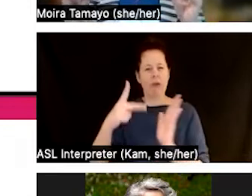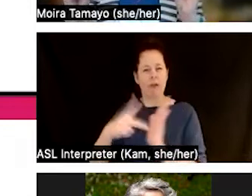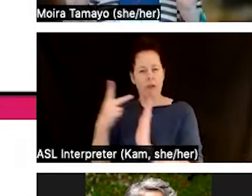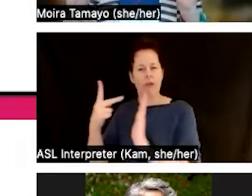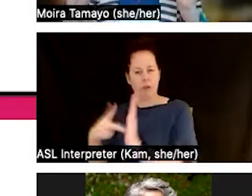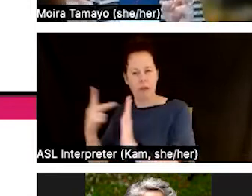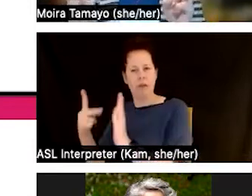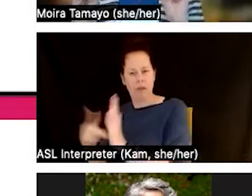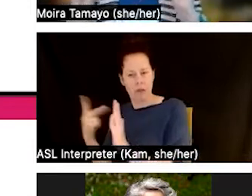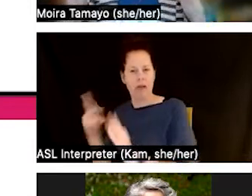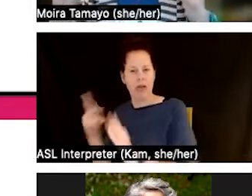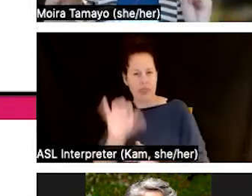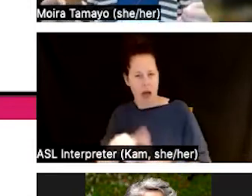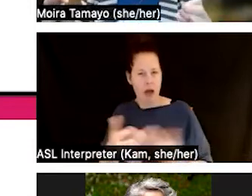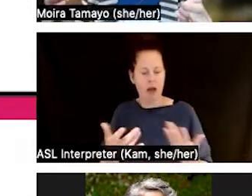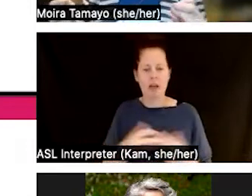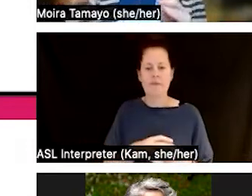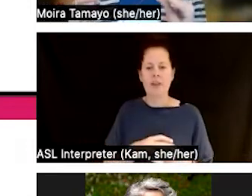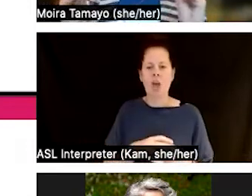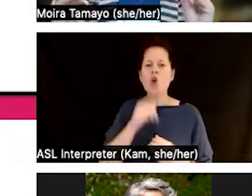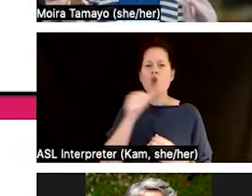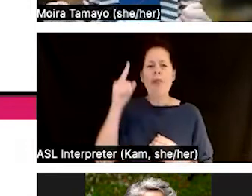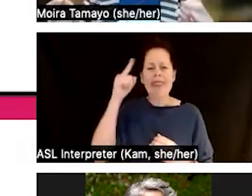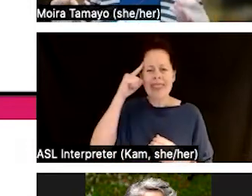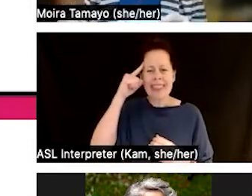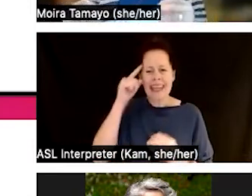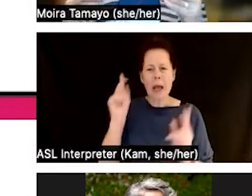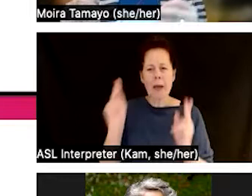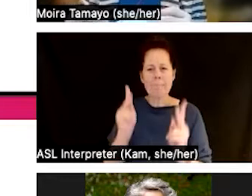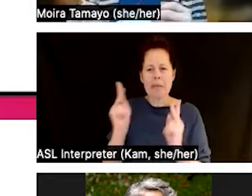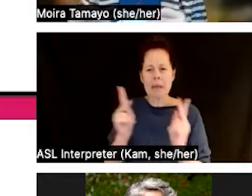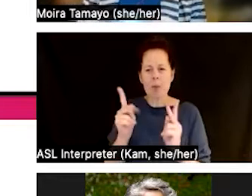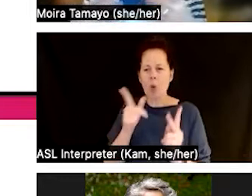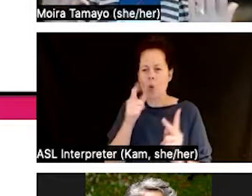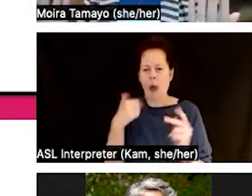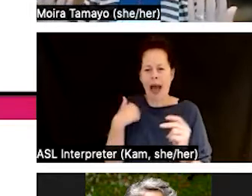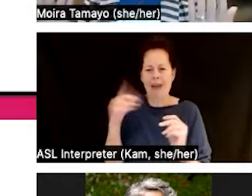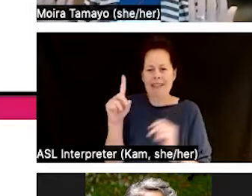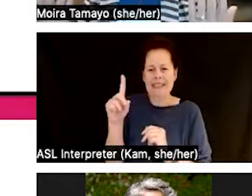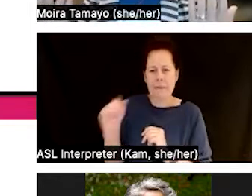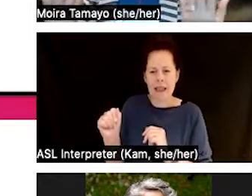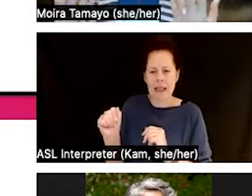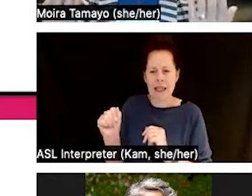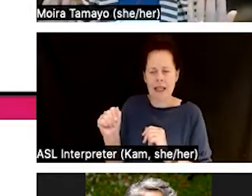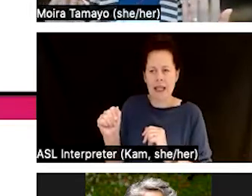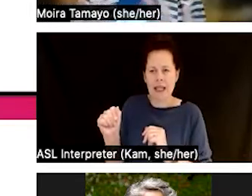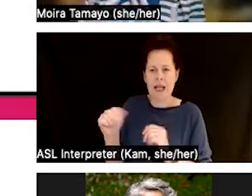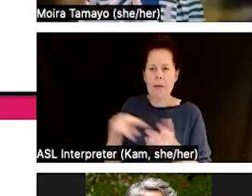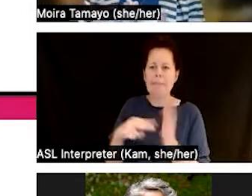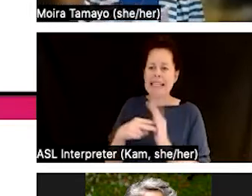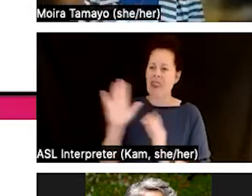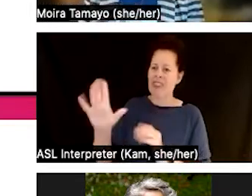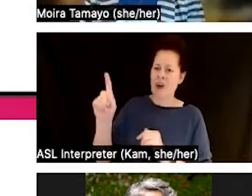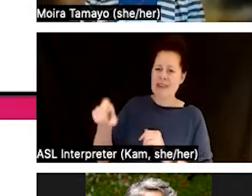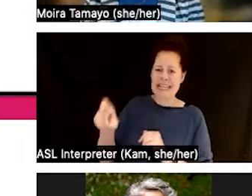don't think of people who are disabled or who have a disability in terms of one size fits all. We are all different. We